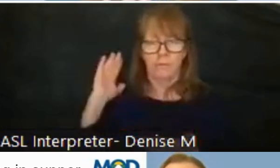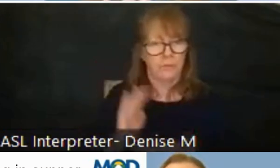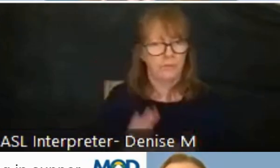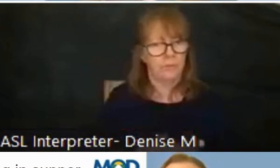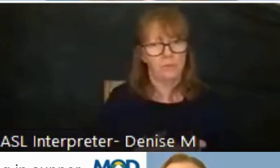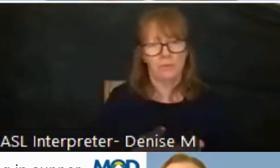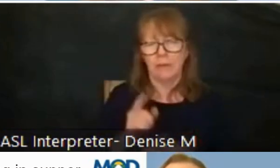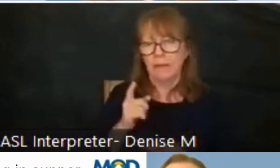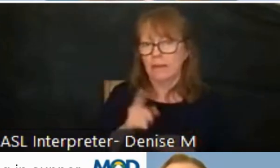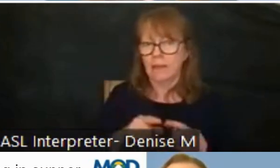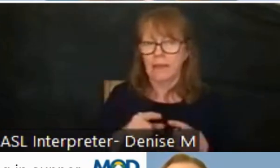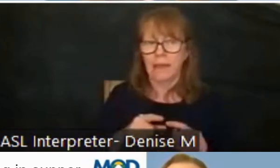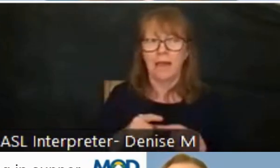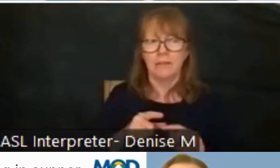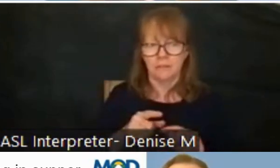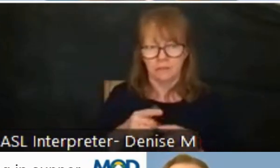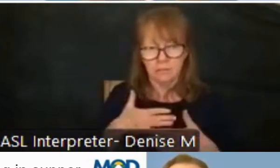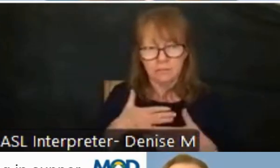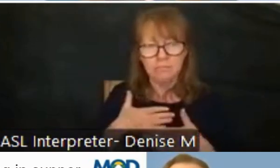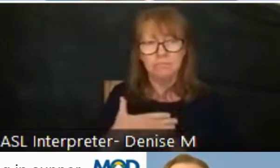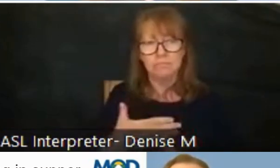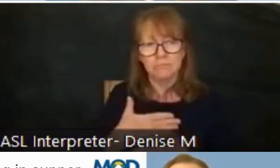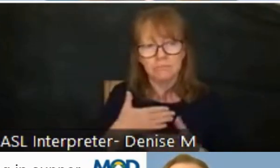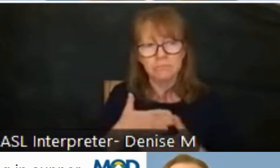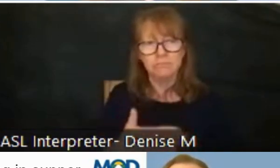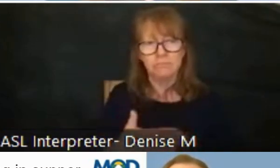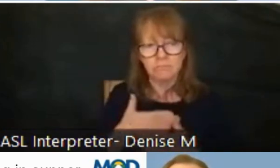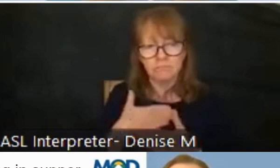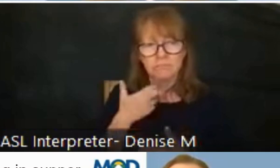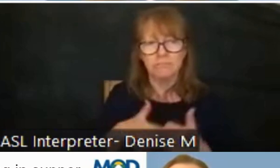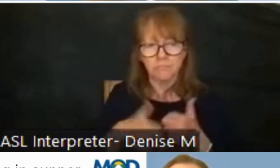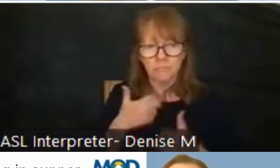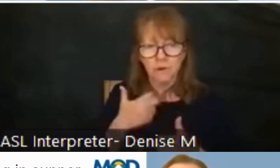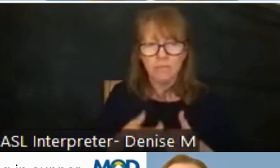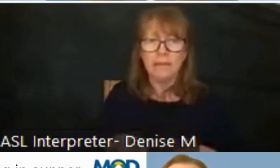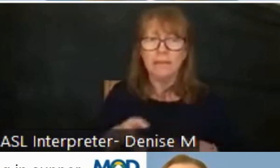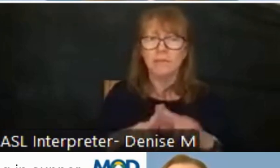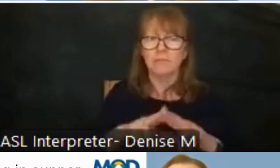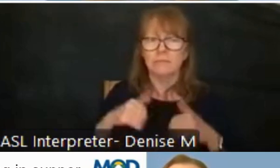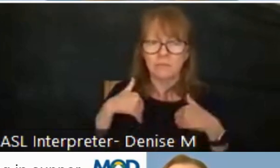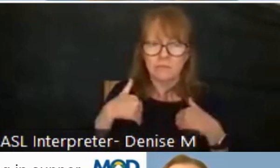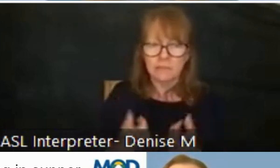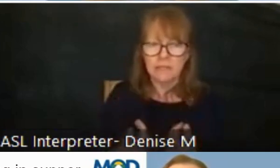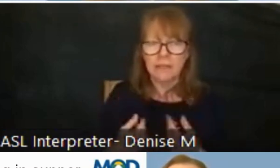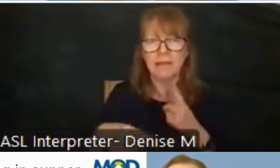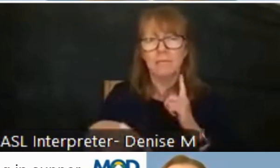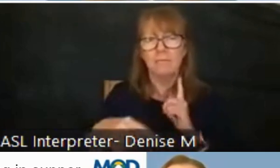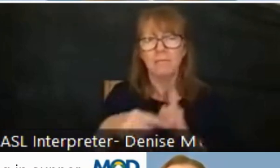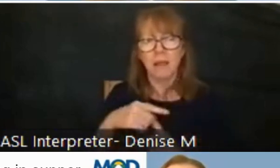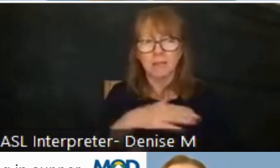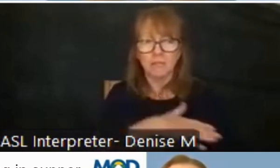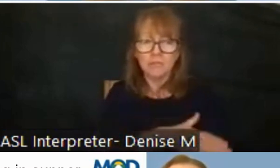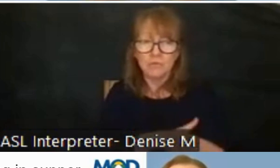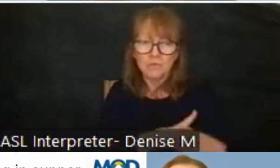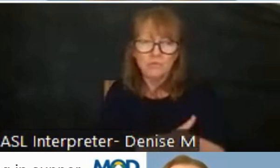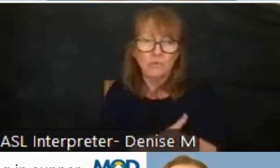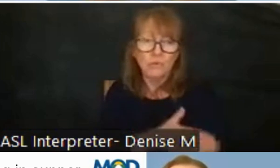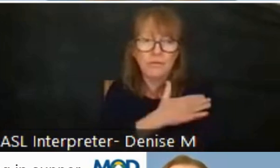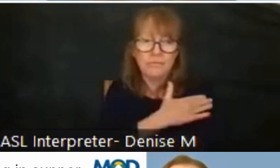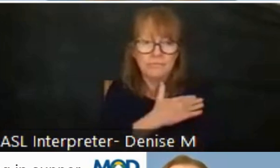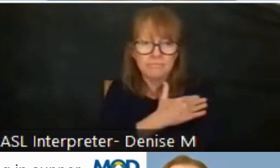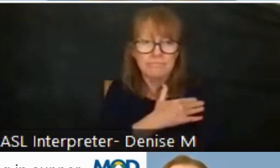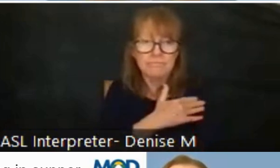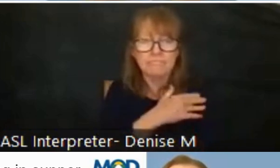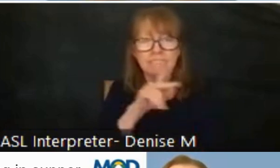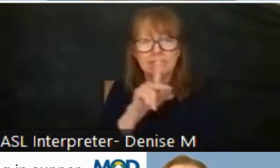This causes her shortness of breath, difficulty breathing, and increased fatigue. Paired with her joint conditions, which especially impact the joints in